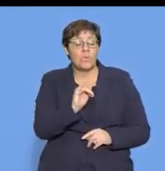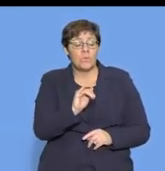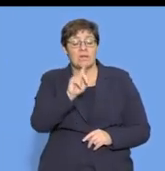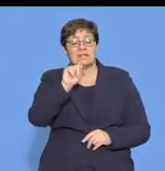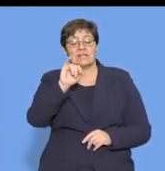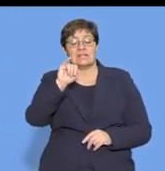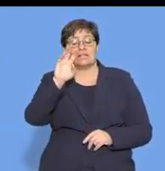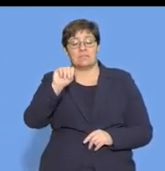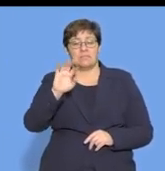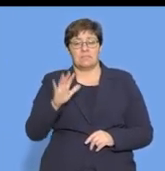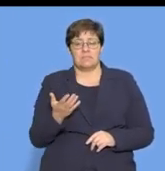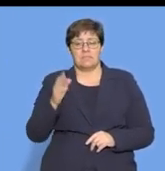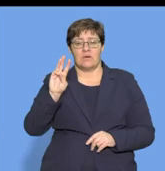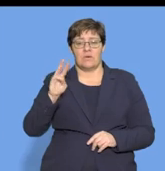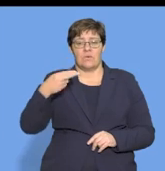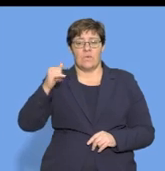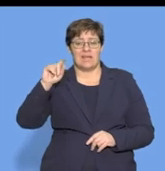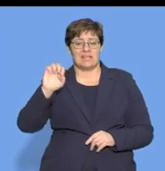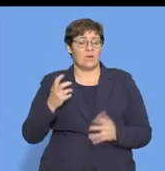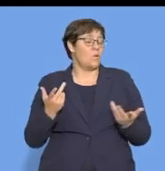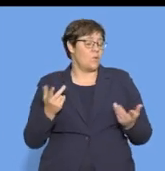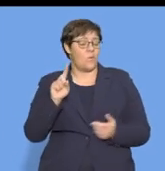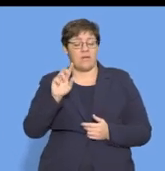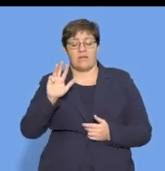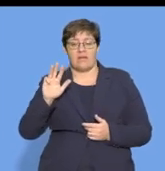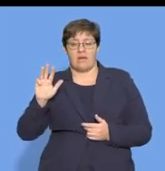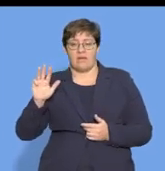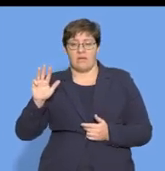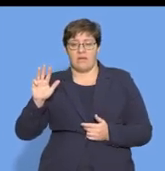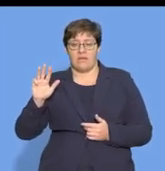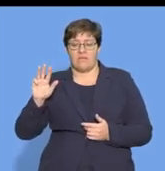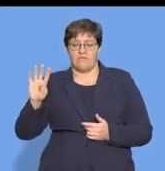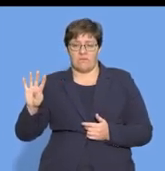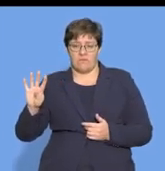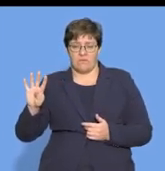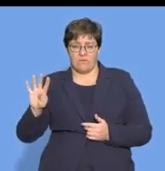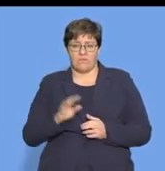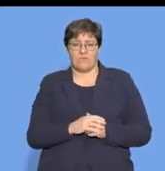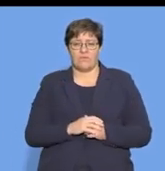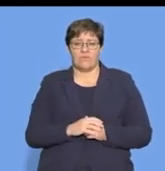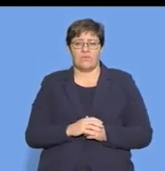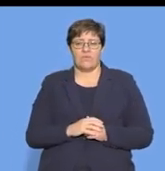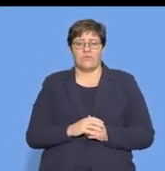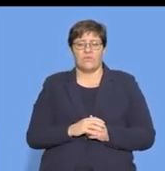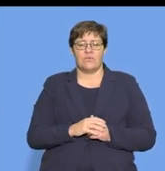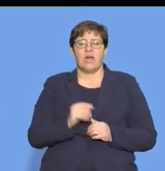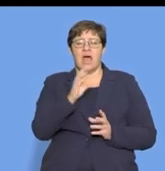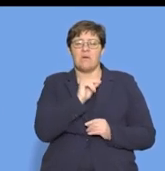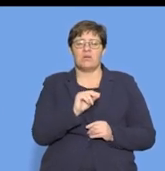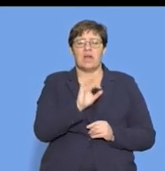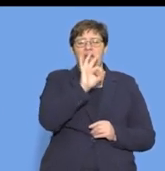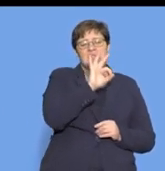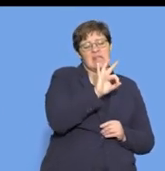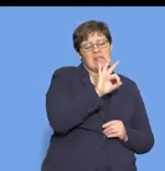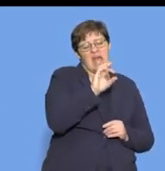by Tim White, and they have a very small brain capacity. So there you can see they only have between